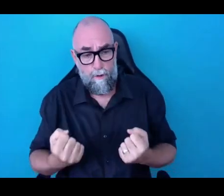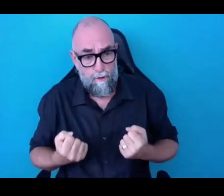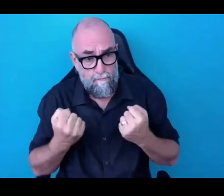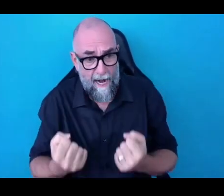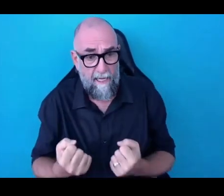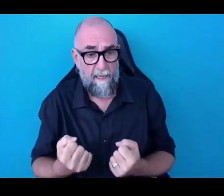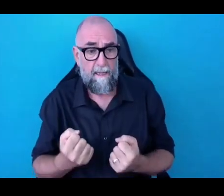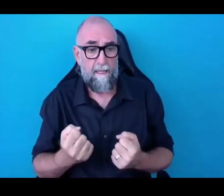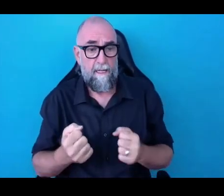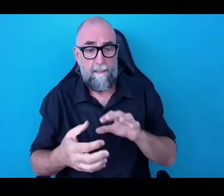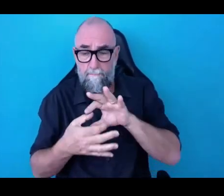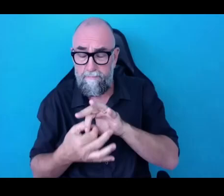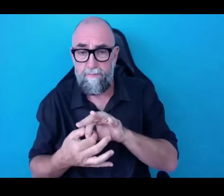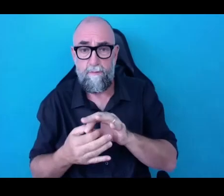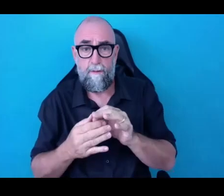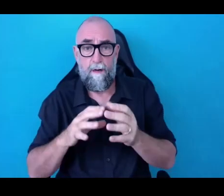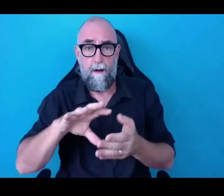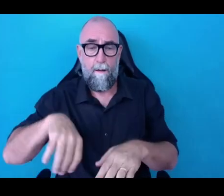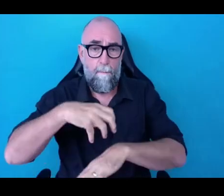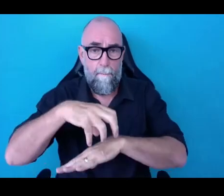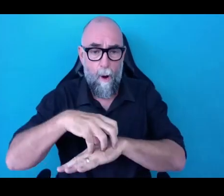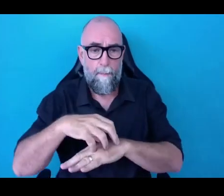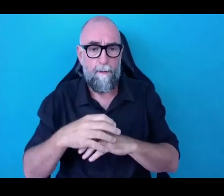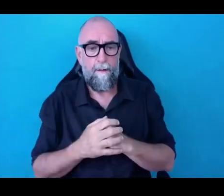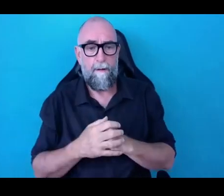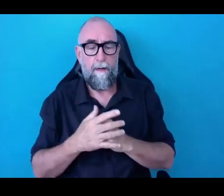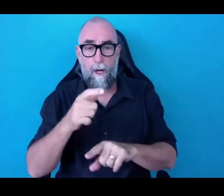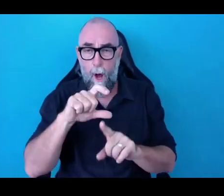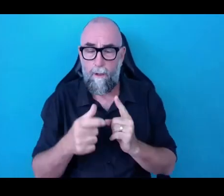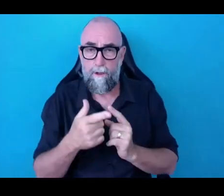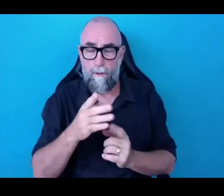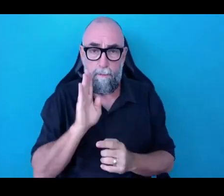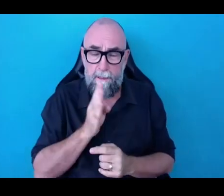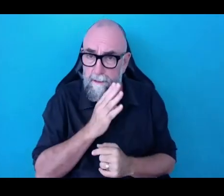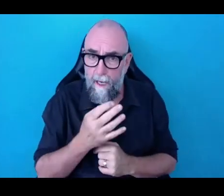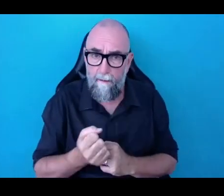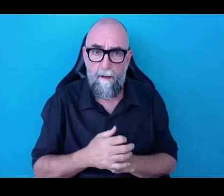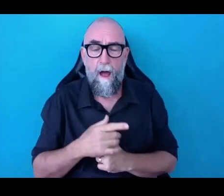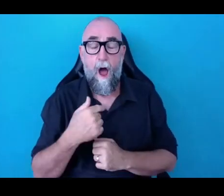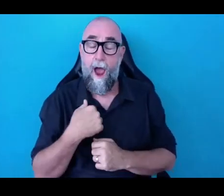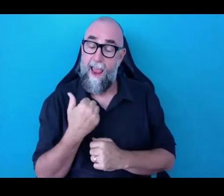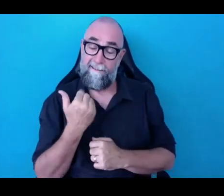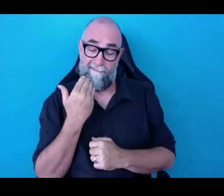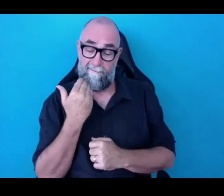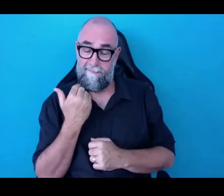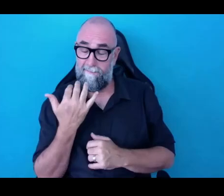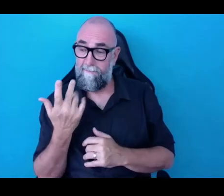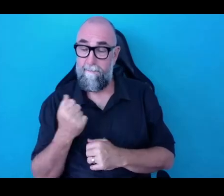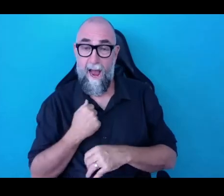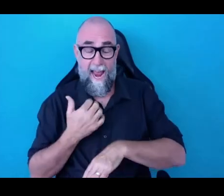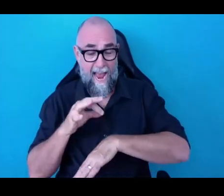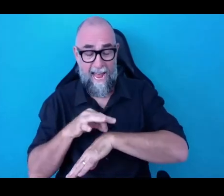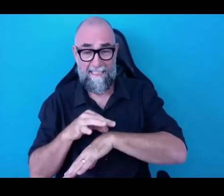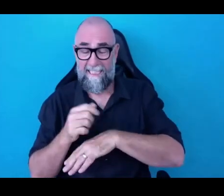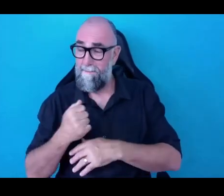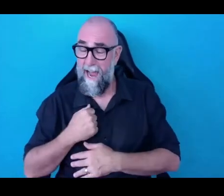sad not to live, sometimes on country. I just had a cousin and an auntie down for the last month, and we were sitting making jarwins, a